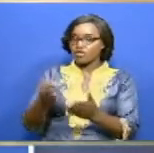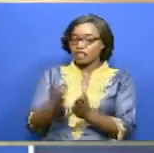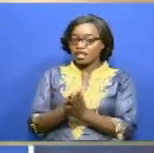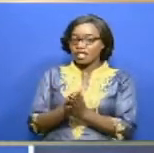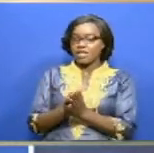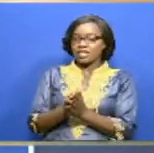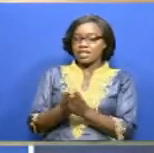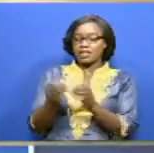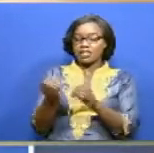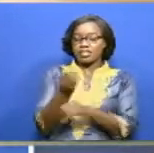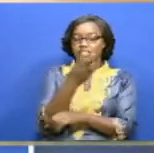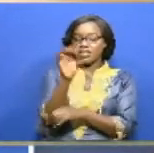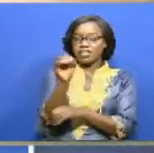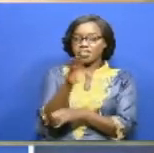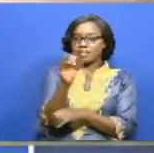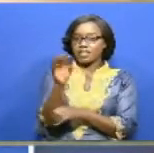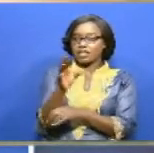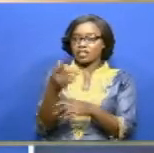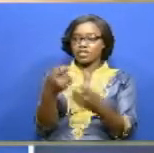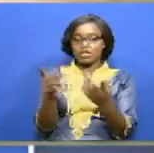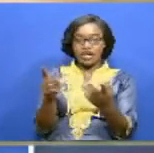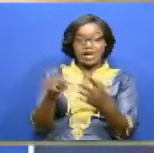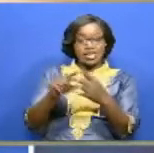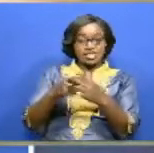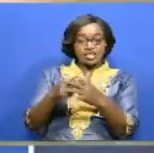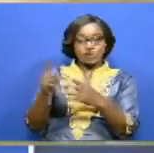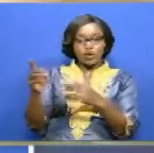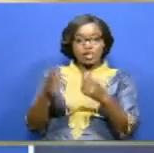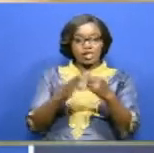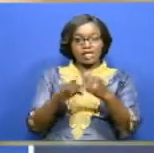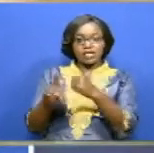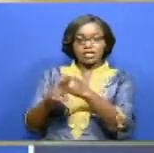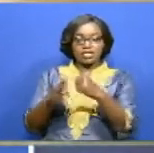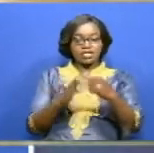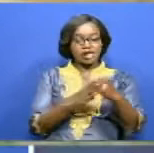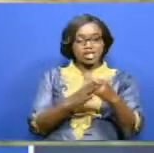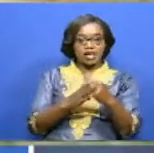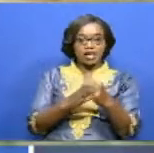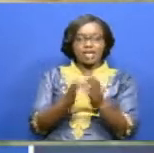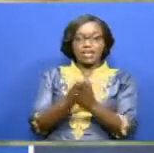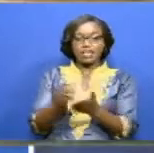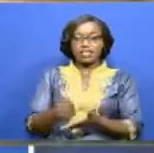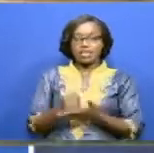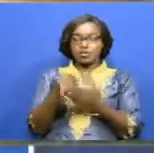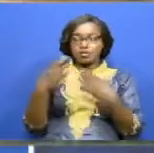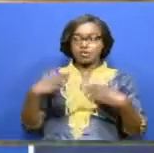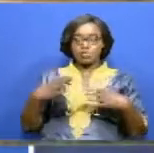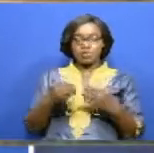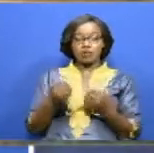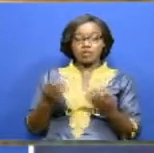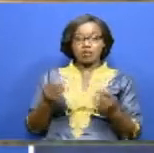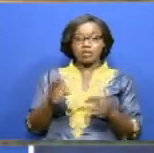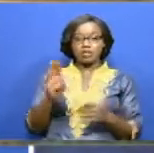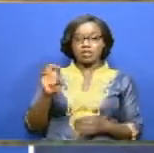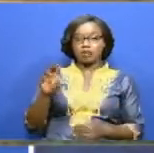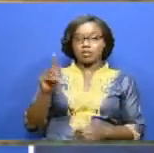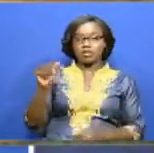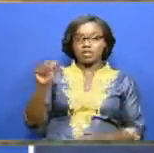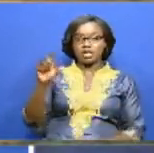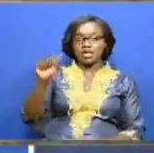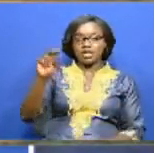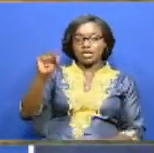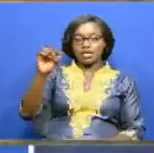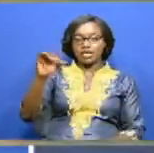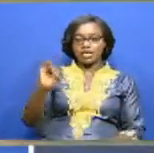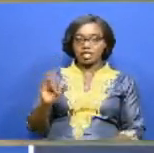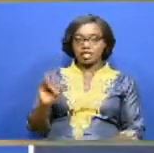Irrigation Scheme was operationalized in 1969 and is the source of livelihood to most residents of Budalange and some parts of Alego